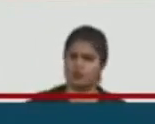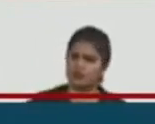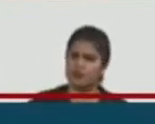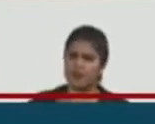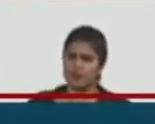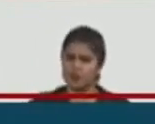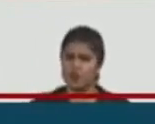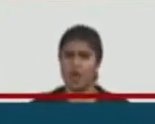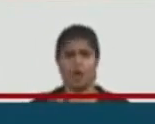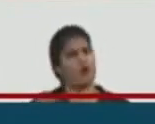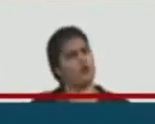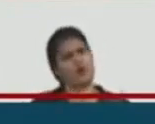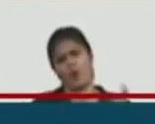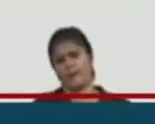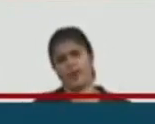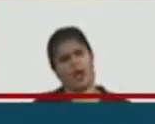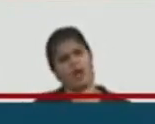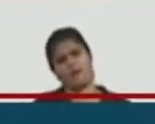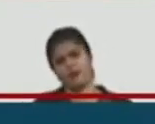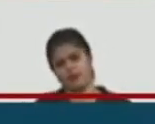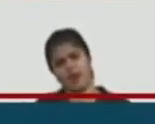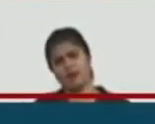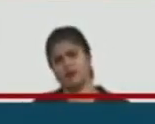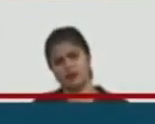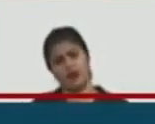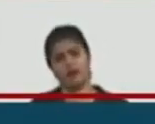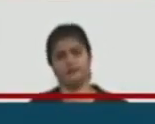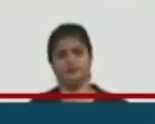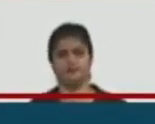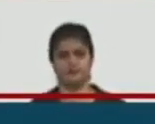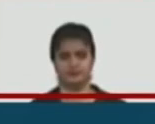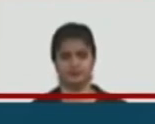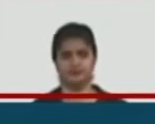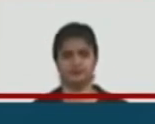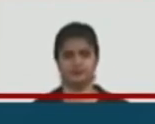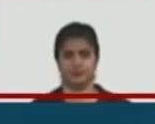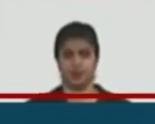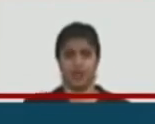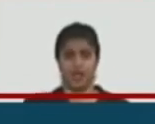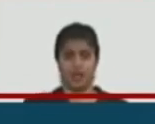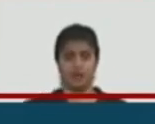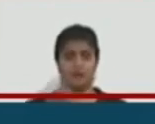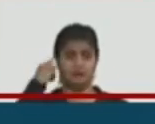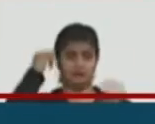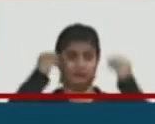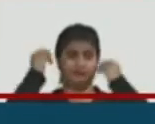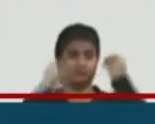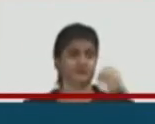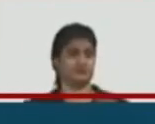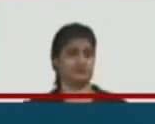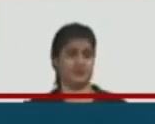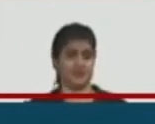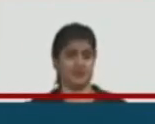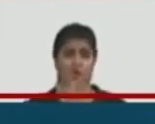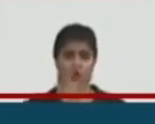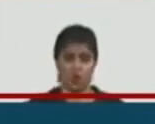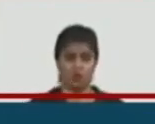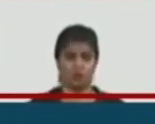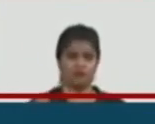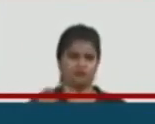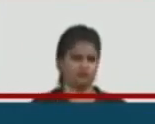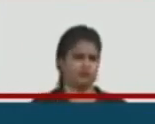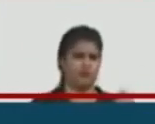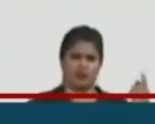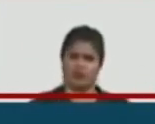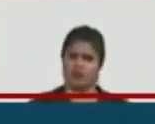The global scenario of the 90s, when the United States enjoyed a singular hegemonic supremacy after the collapse of the socialist bloc in Eastern Europe,